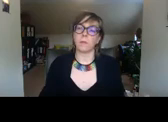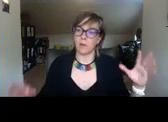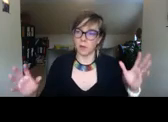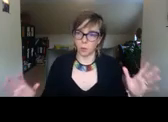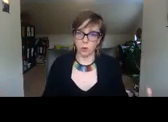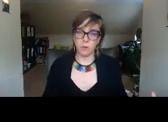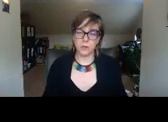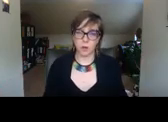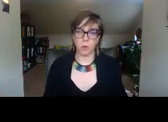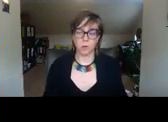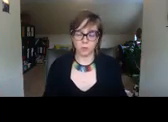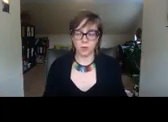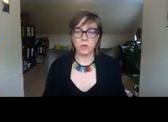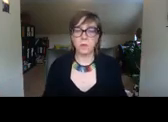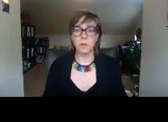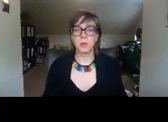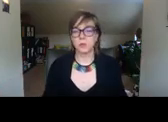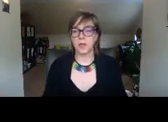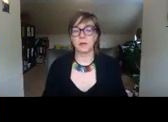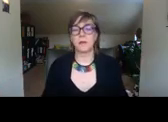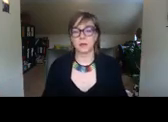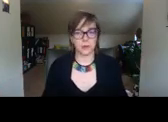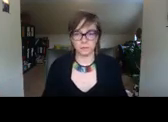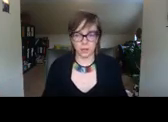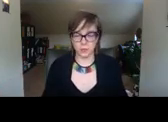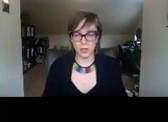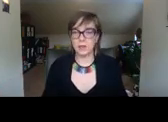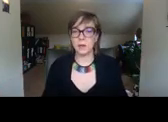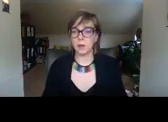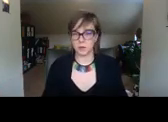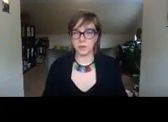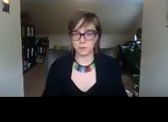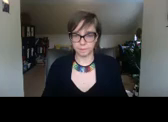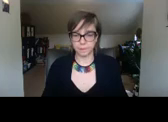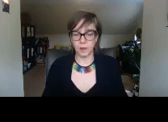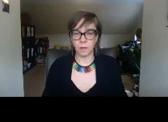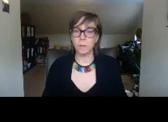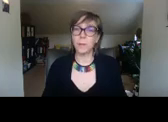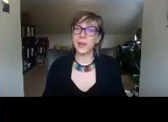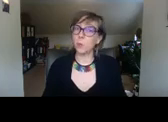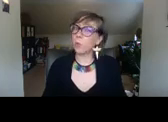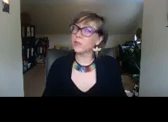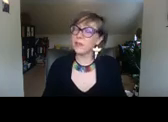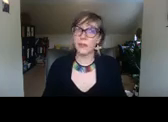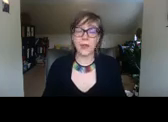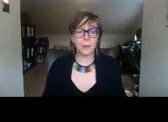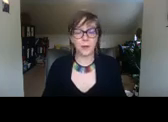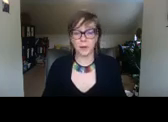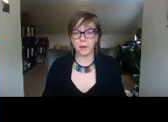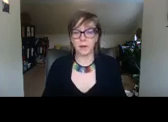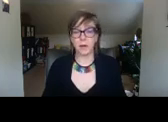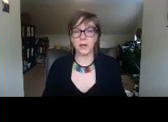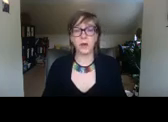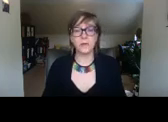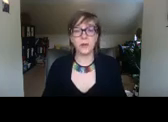Now, there were certainly people who said nothing, I don't see anything positive, but it wasn't that